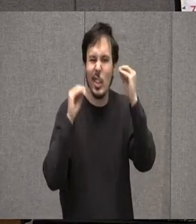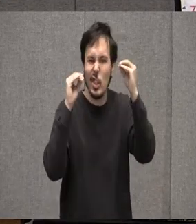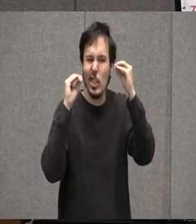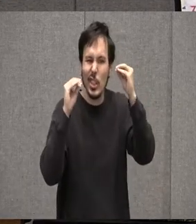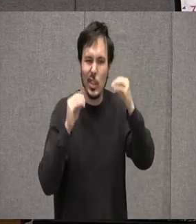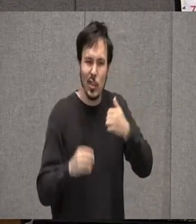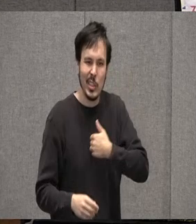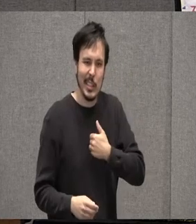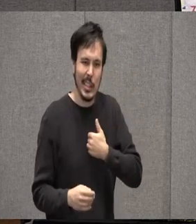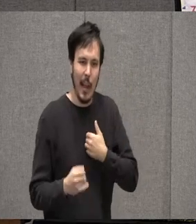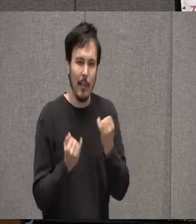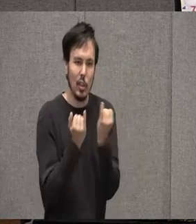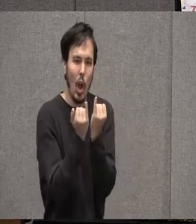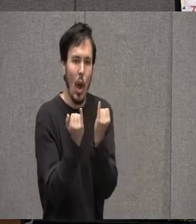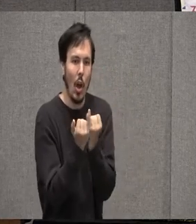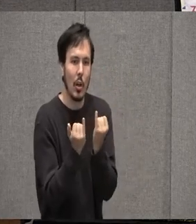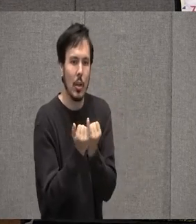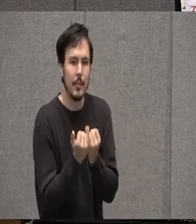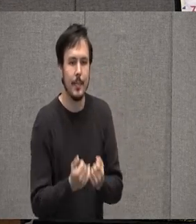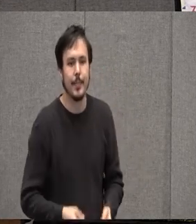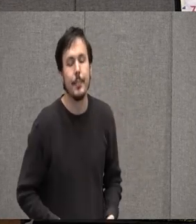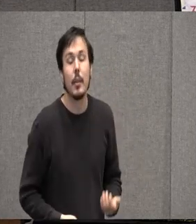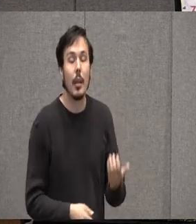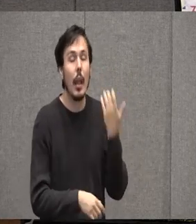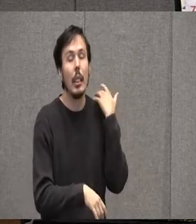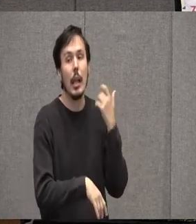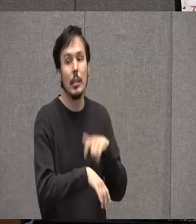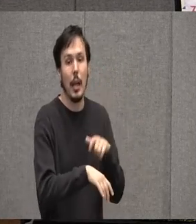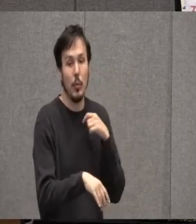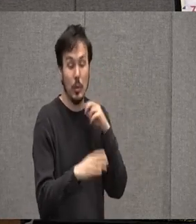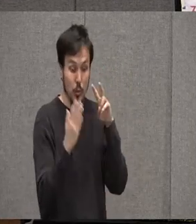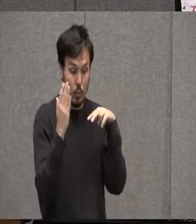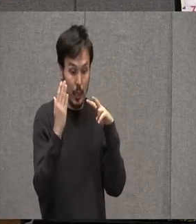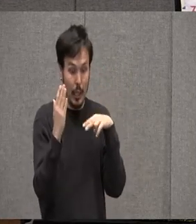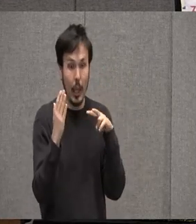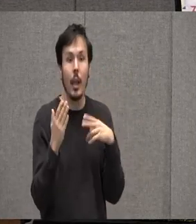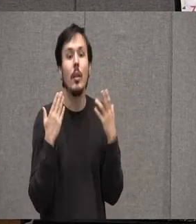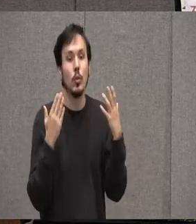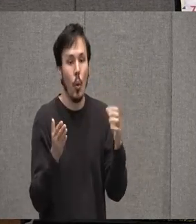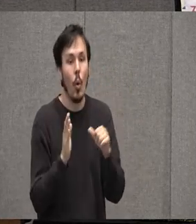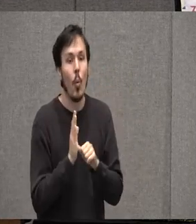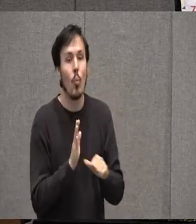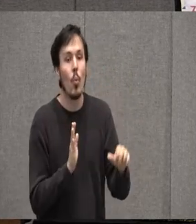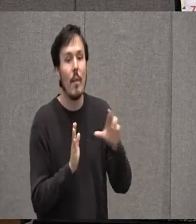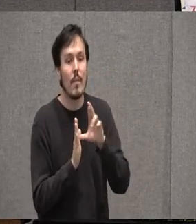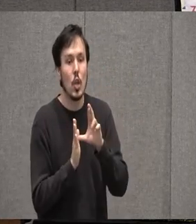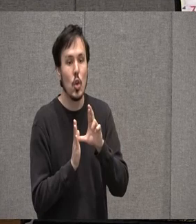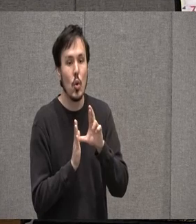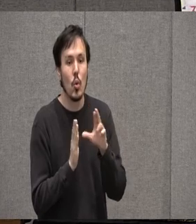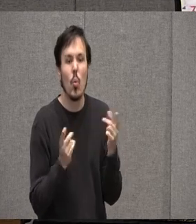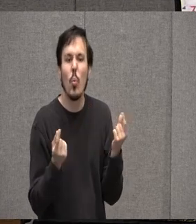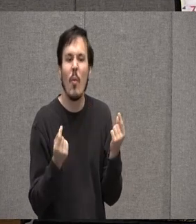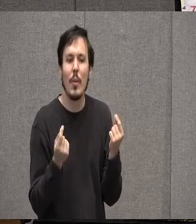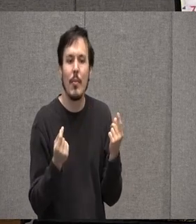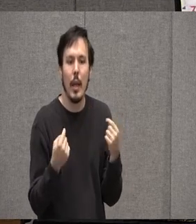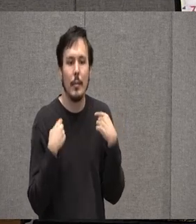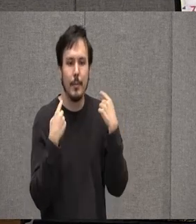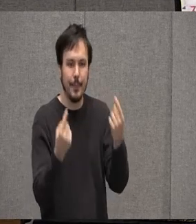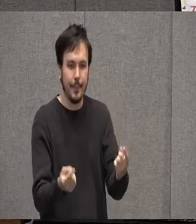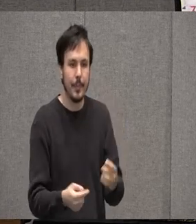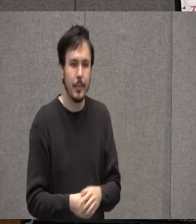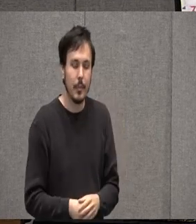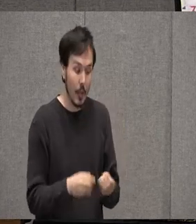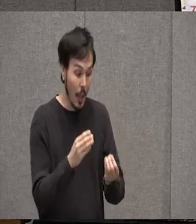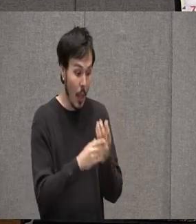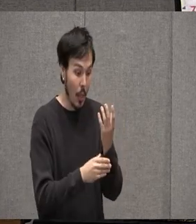and get started. Last time we read through it, so let's go ahead and review what we've done. At the garden